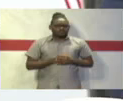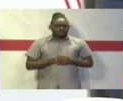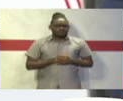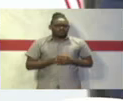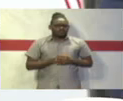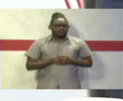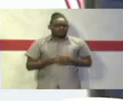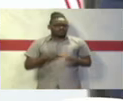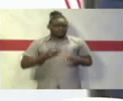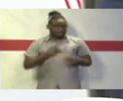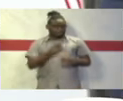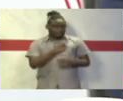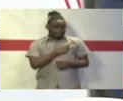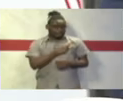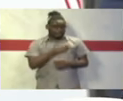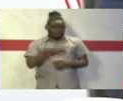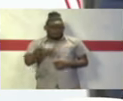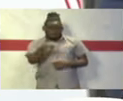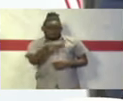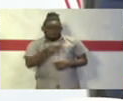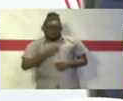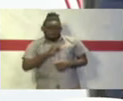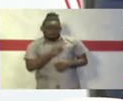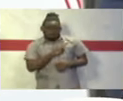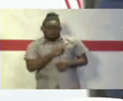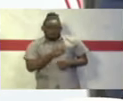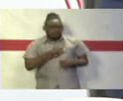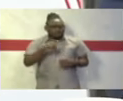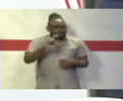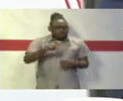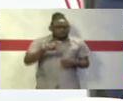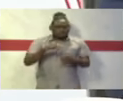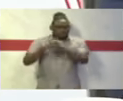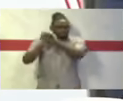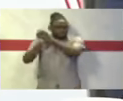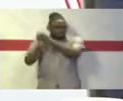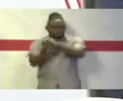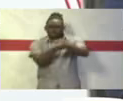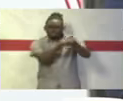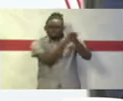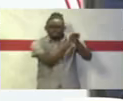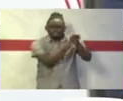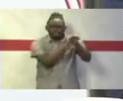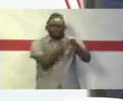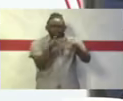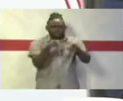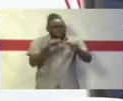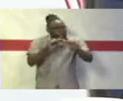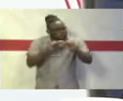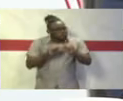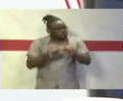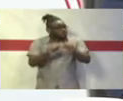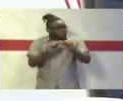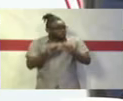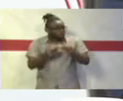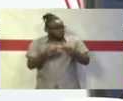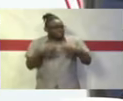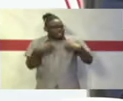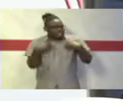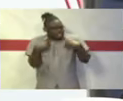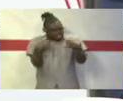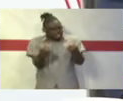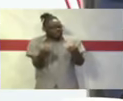in particular must be lauded as they continue to display courage and